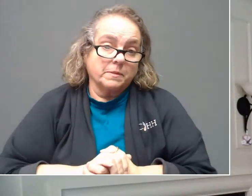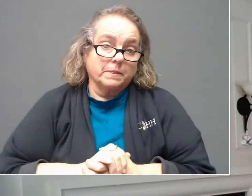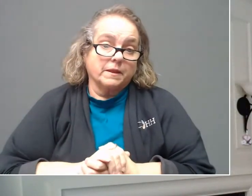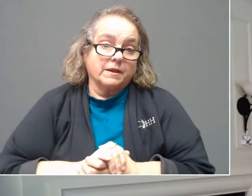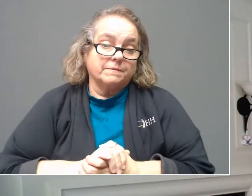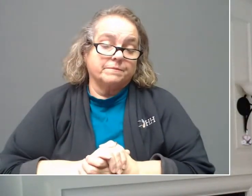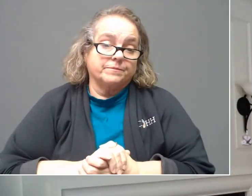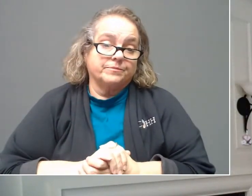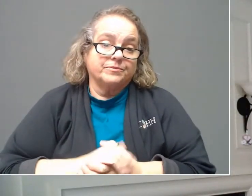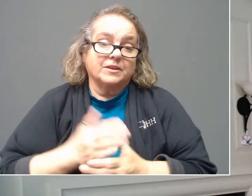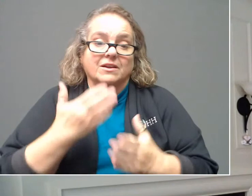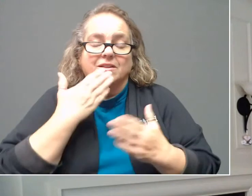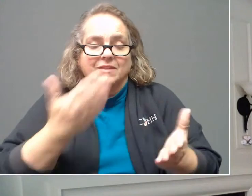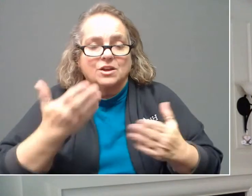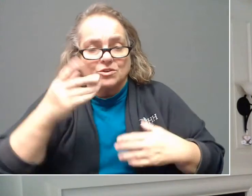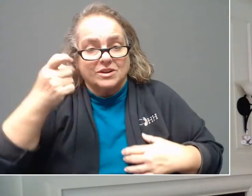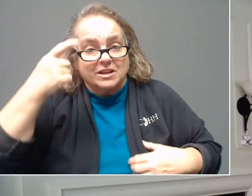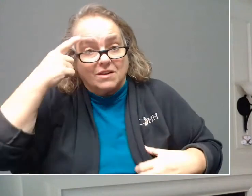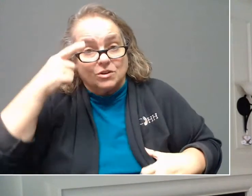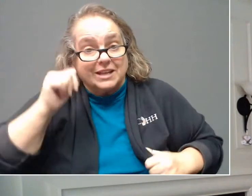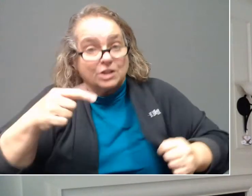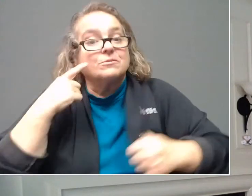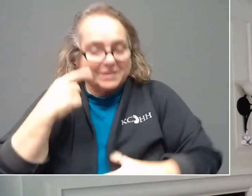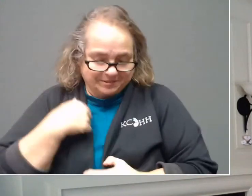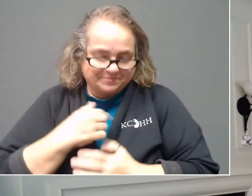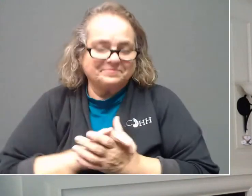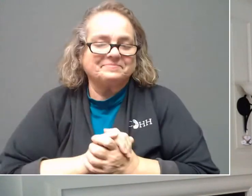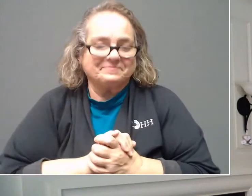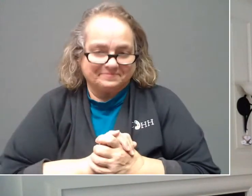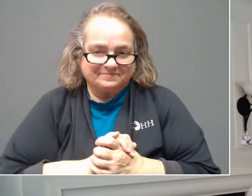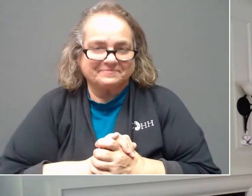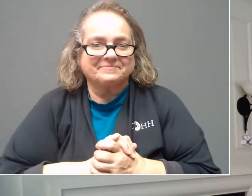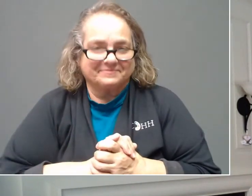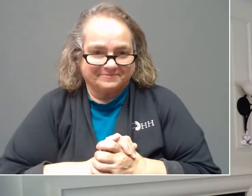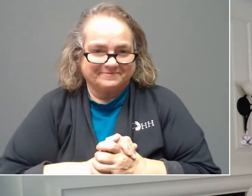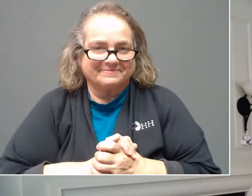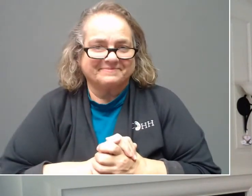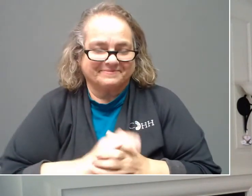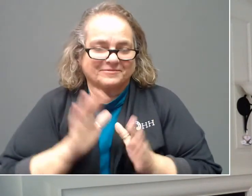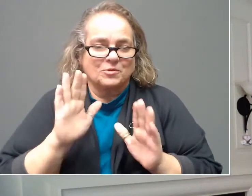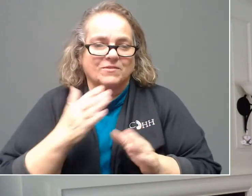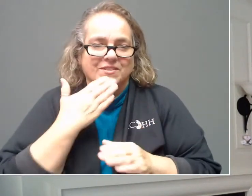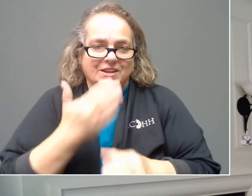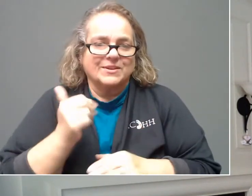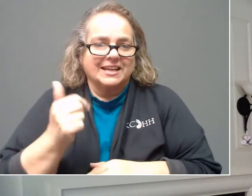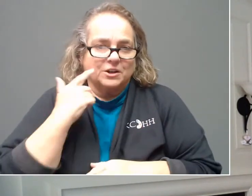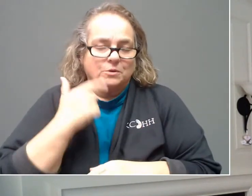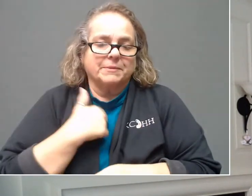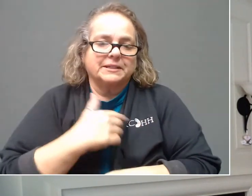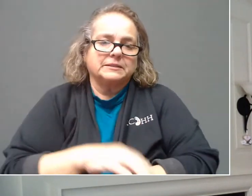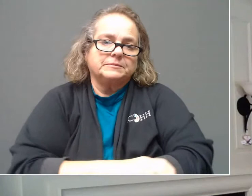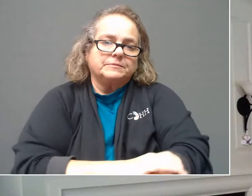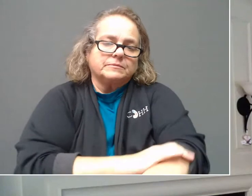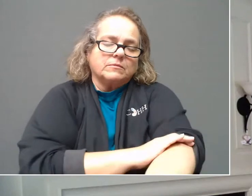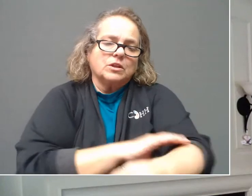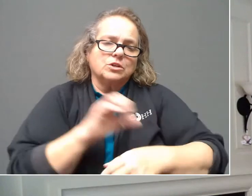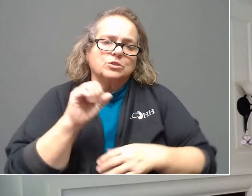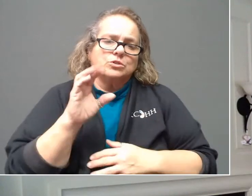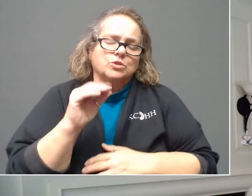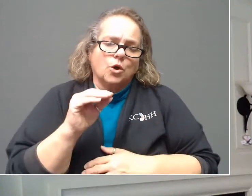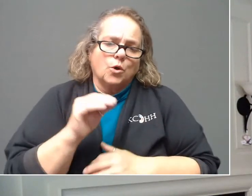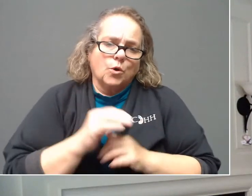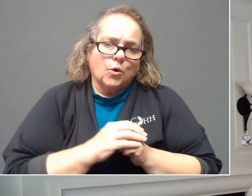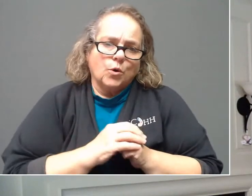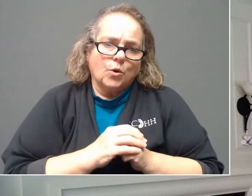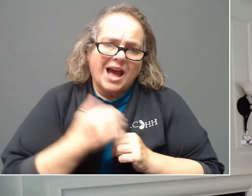Thank you, Governor. Can you hear me okay, Virginia? Wonderful, thanks. So I don't know